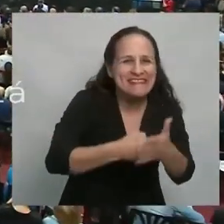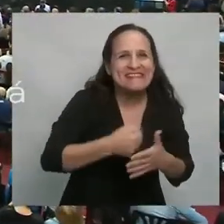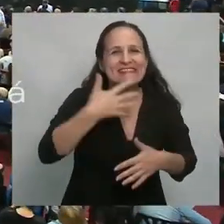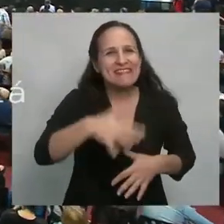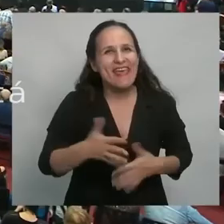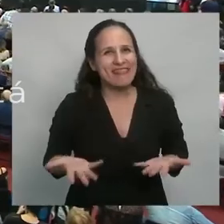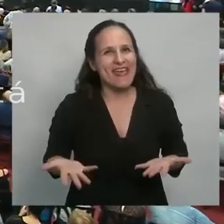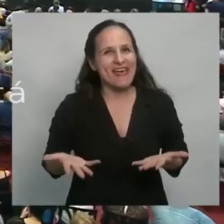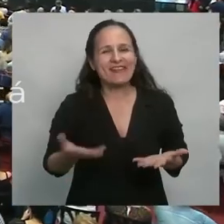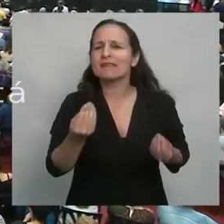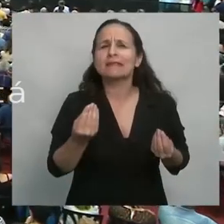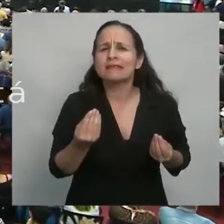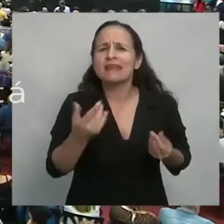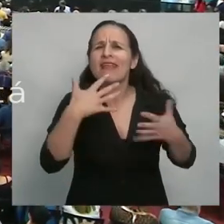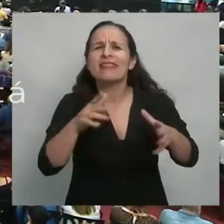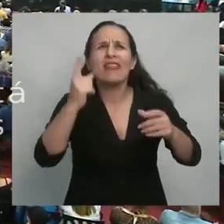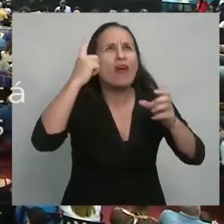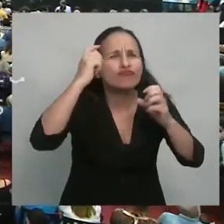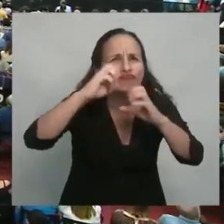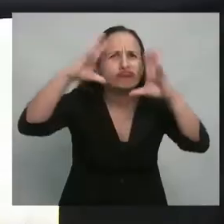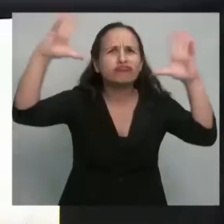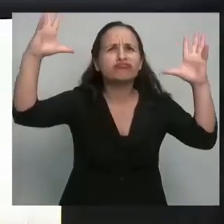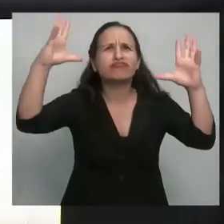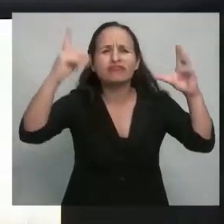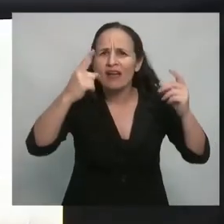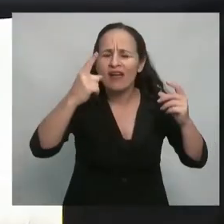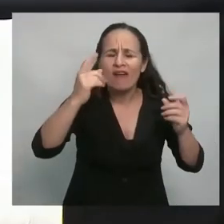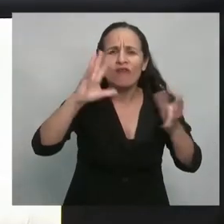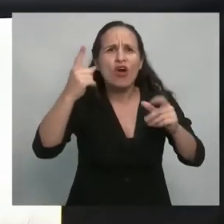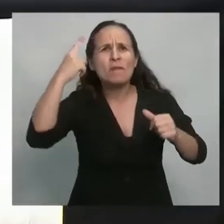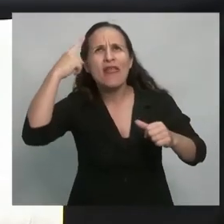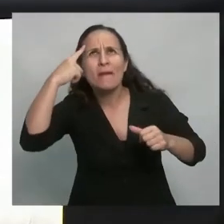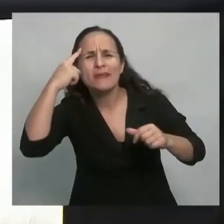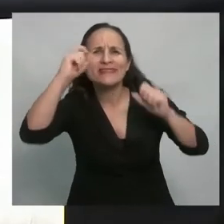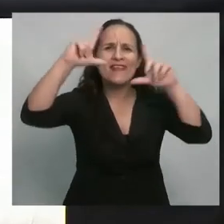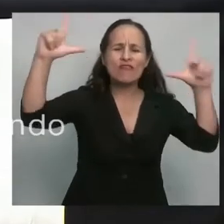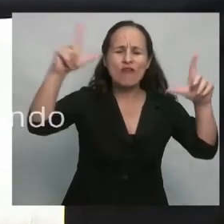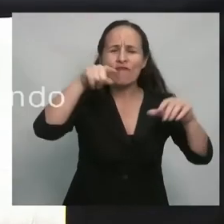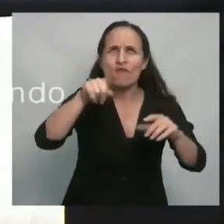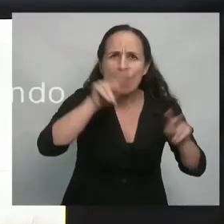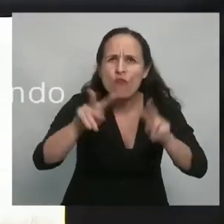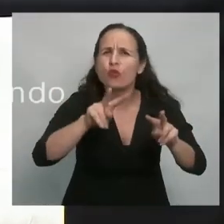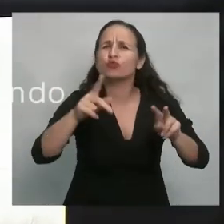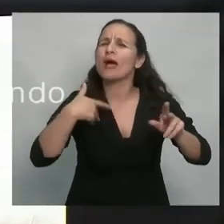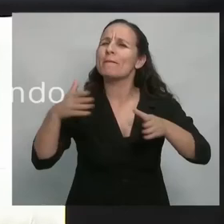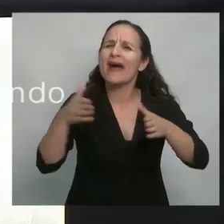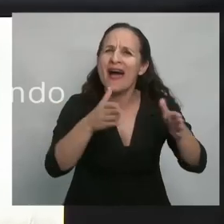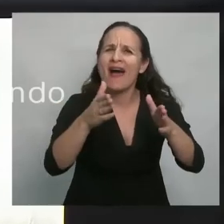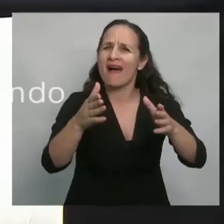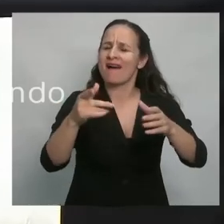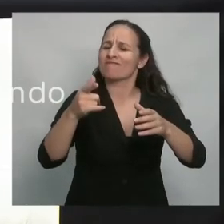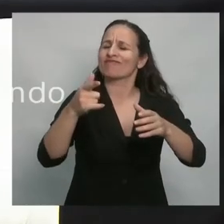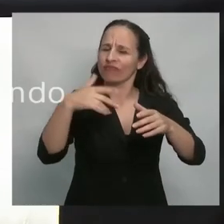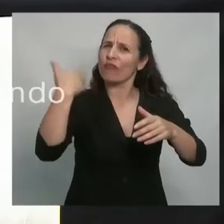and interpretations that will open the way for a more just and democratic future. The Arab Council